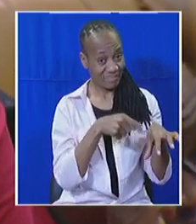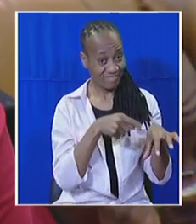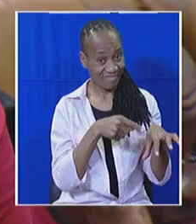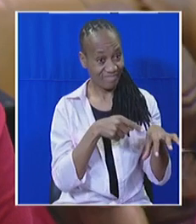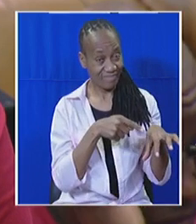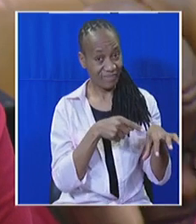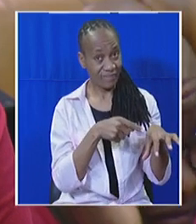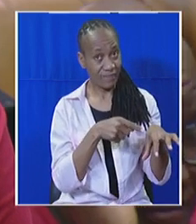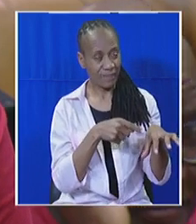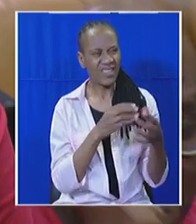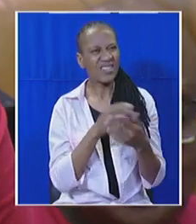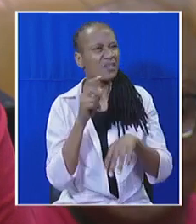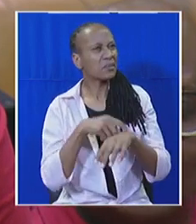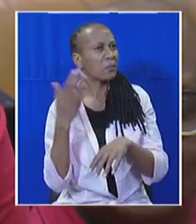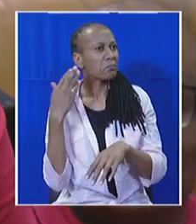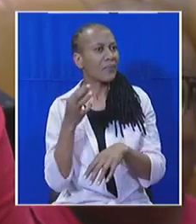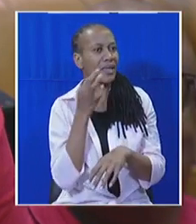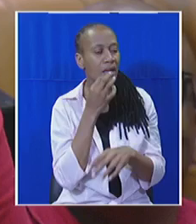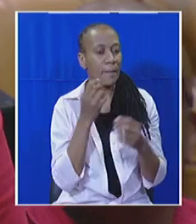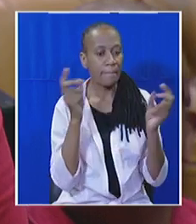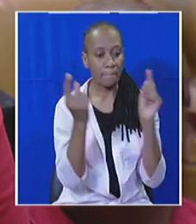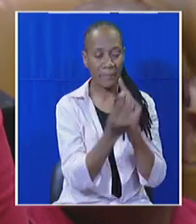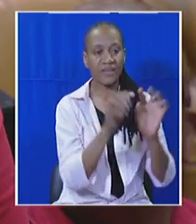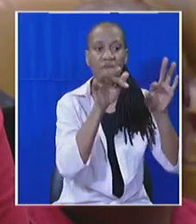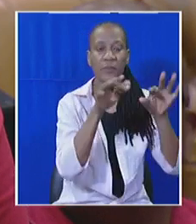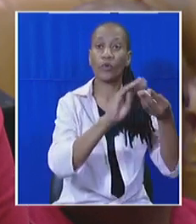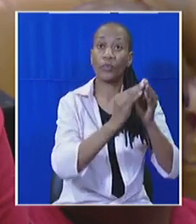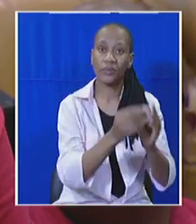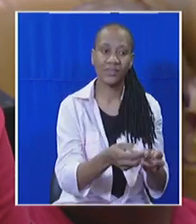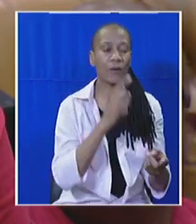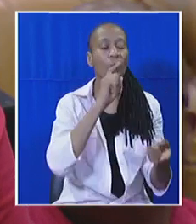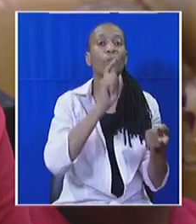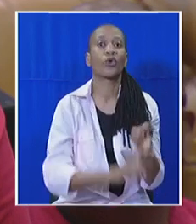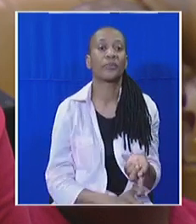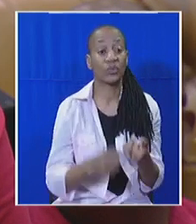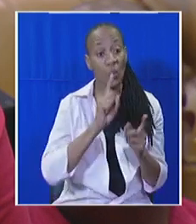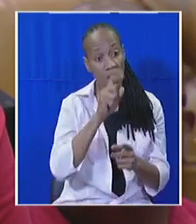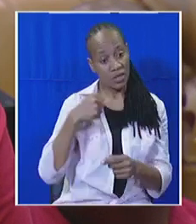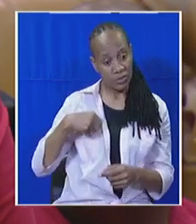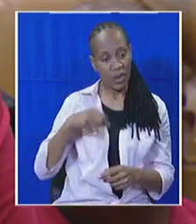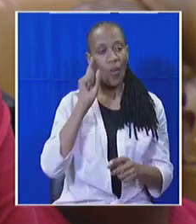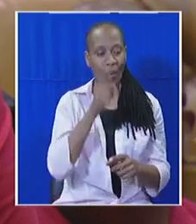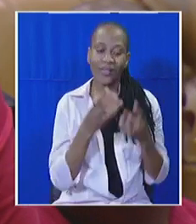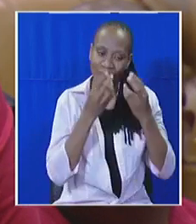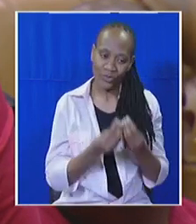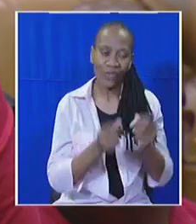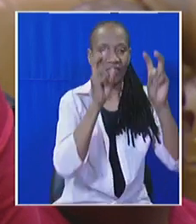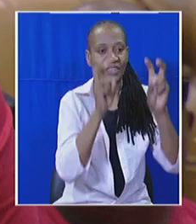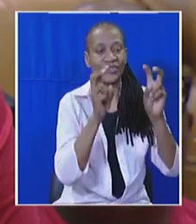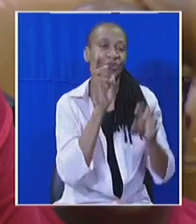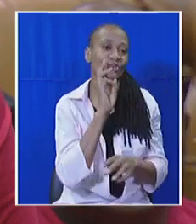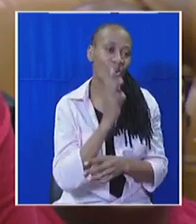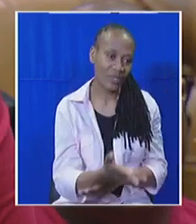some stage addressed the people of Maruping, promising them that the municipality will resolve the issue of the